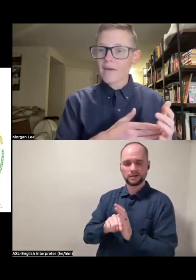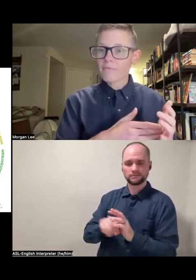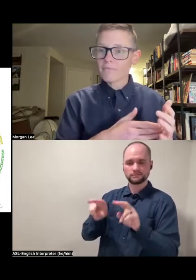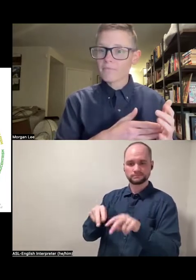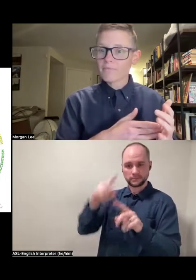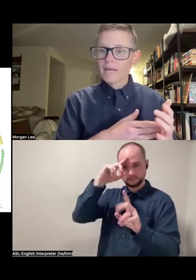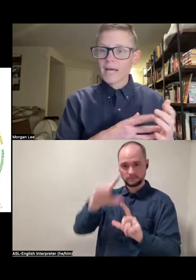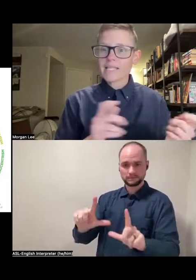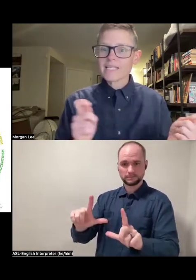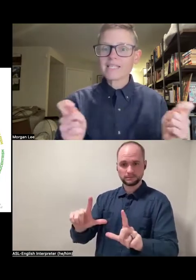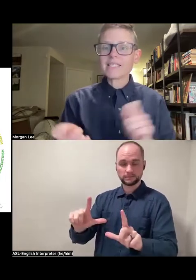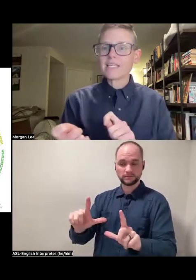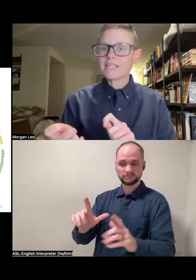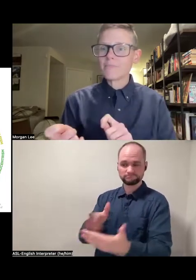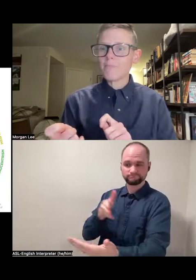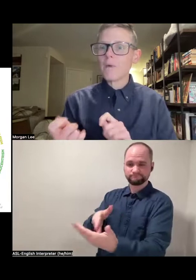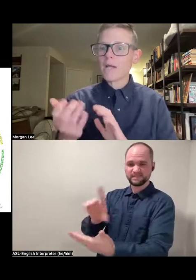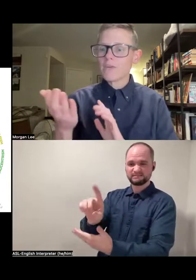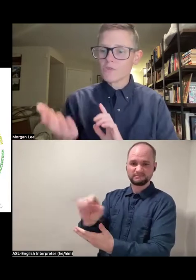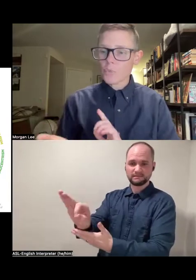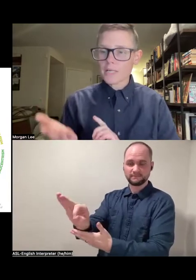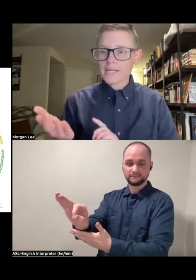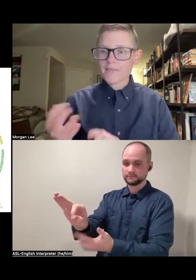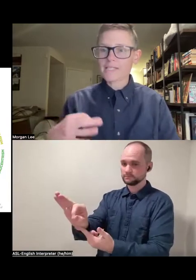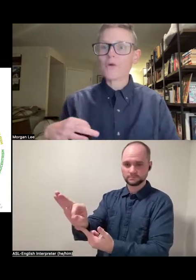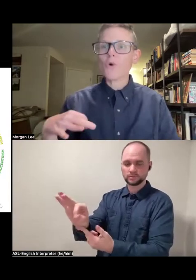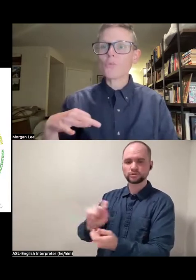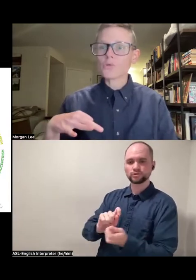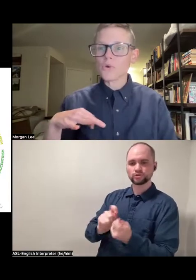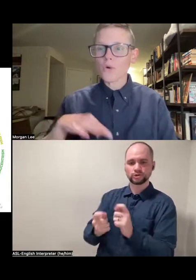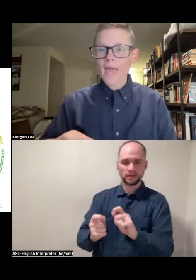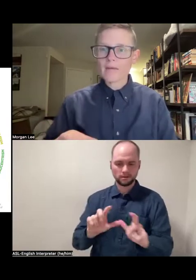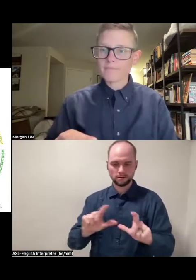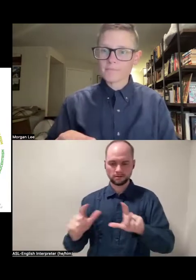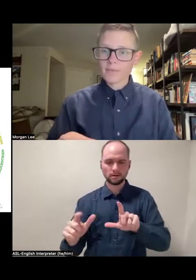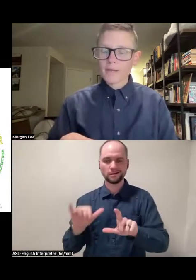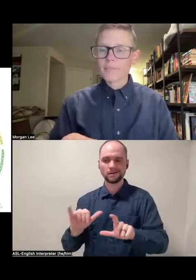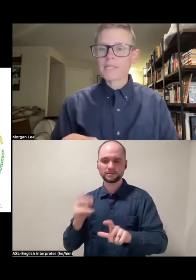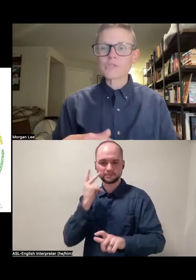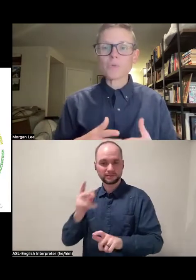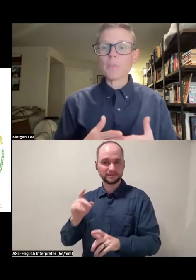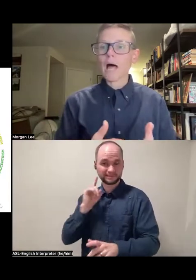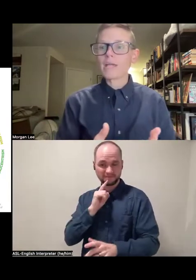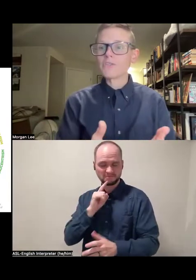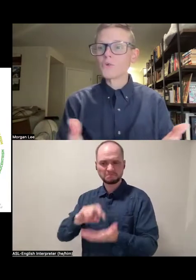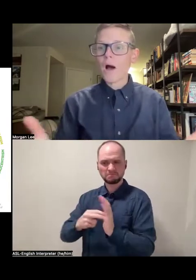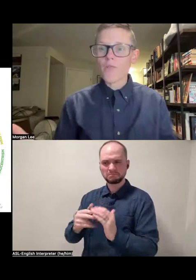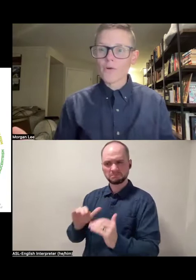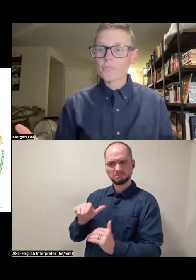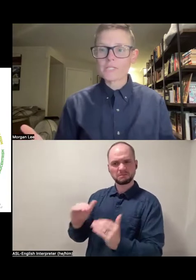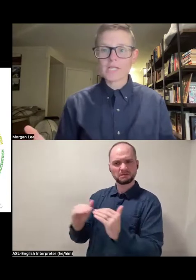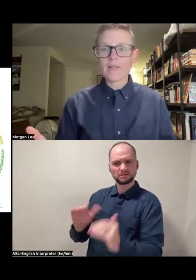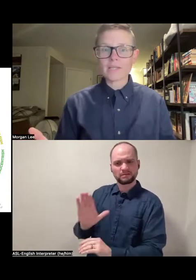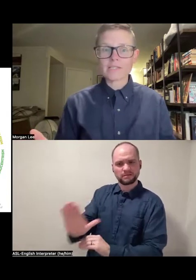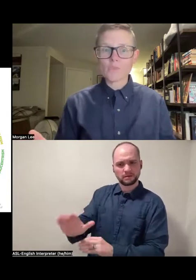against deaf and instead see an individual being deaf as their own personal gain. But this could be applied to